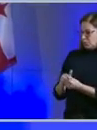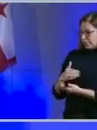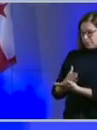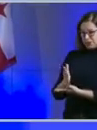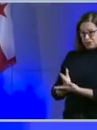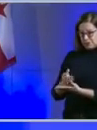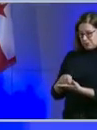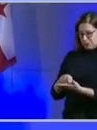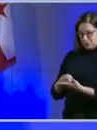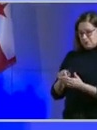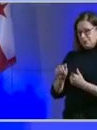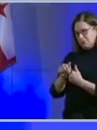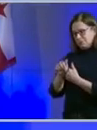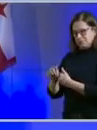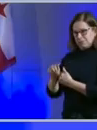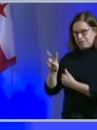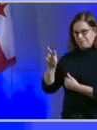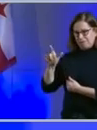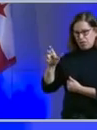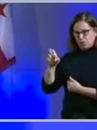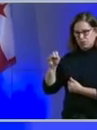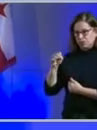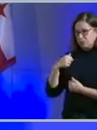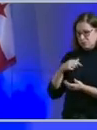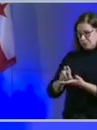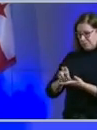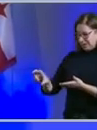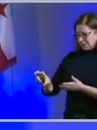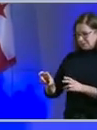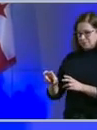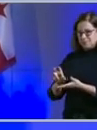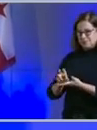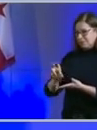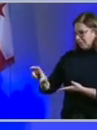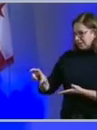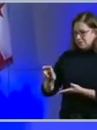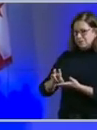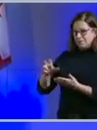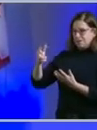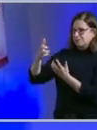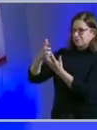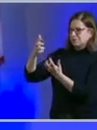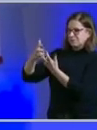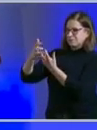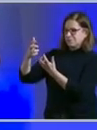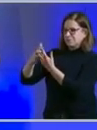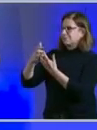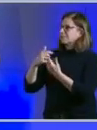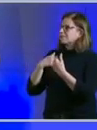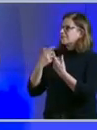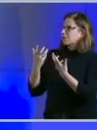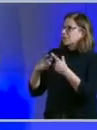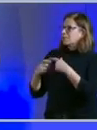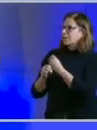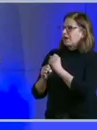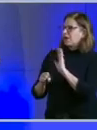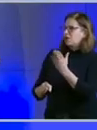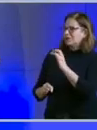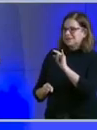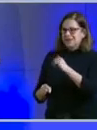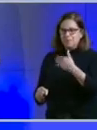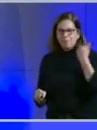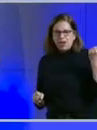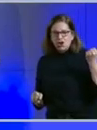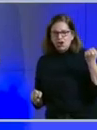make investments that help shape our city now and into the future. So I want to talk with each of you about the key